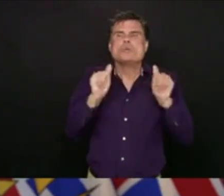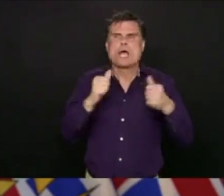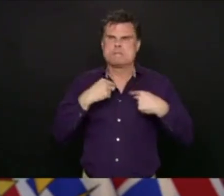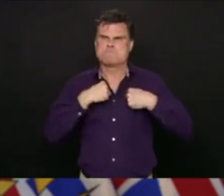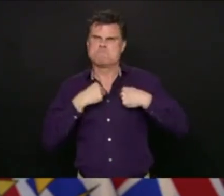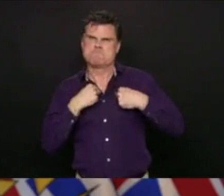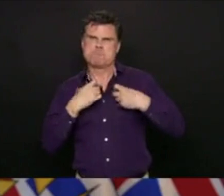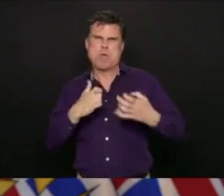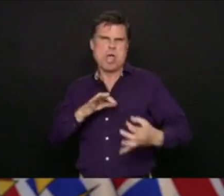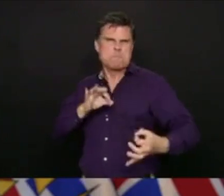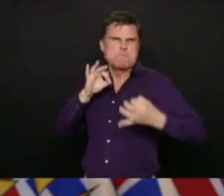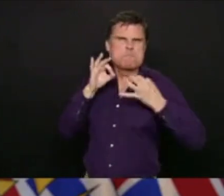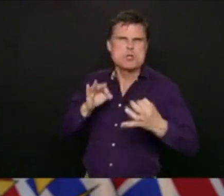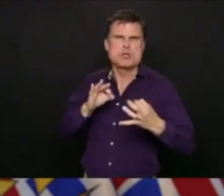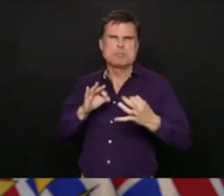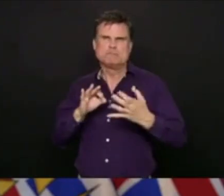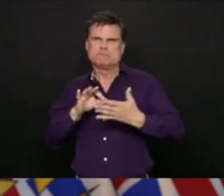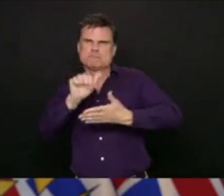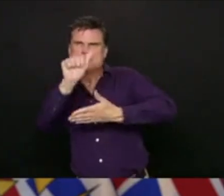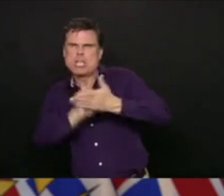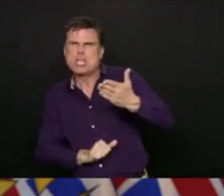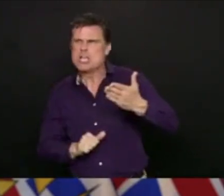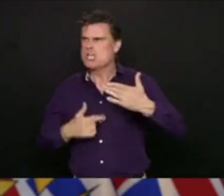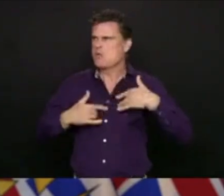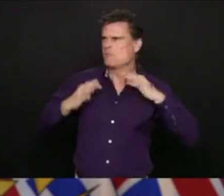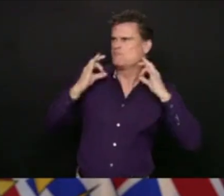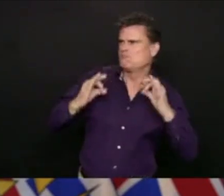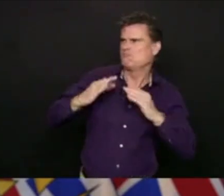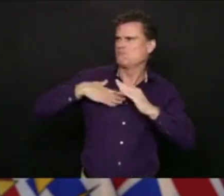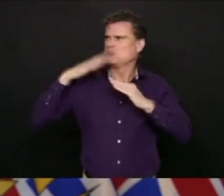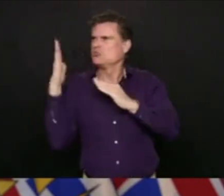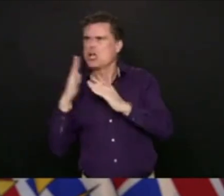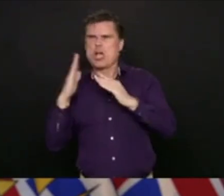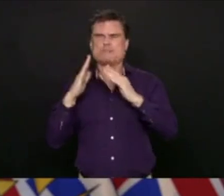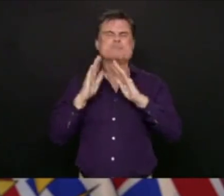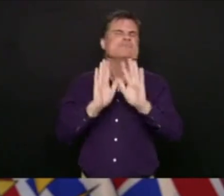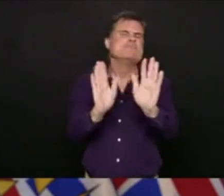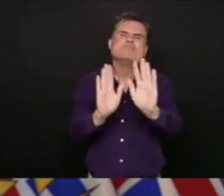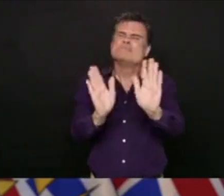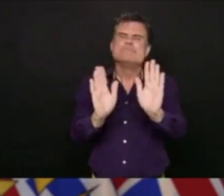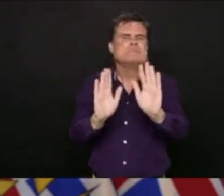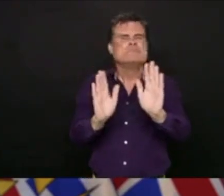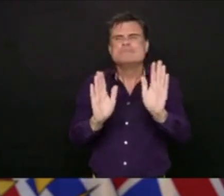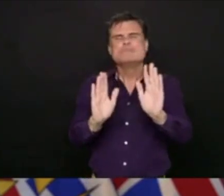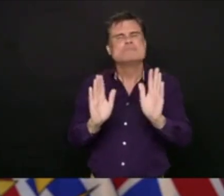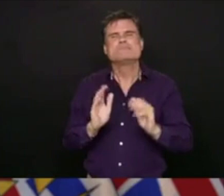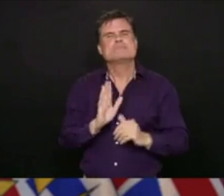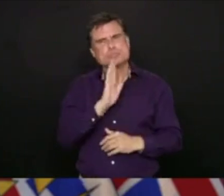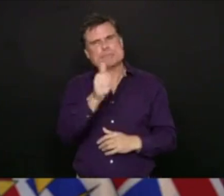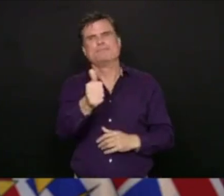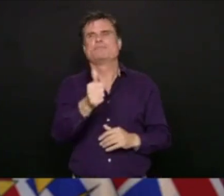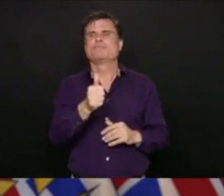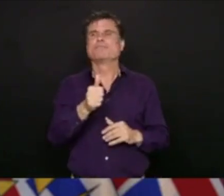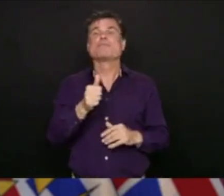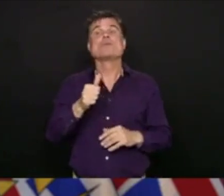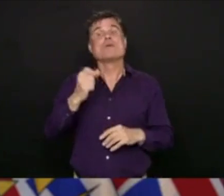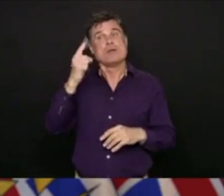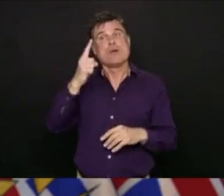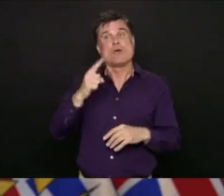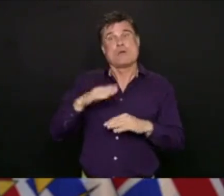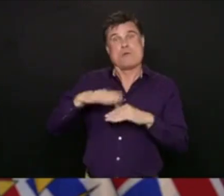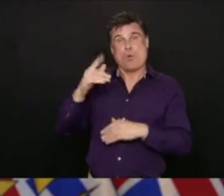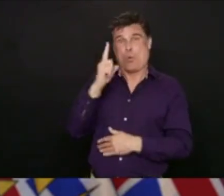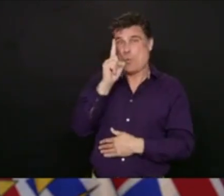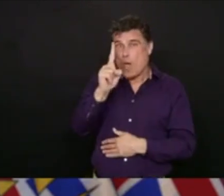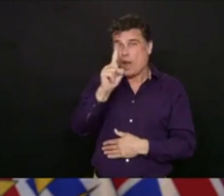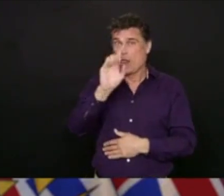together, and we know that there's over 1 billion children around the world that are not in school right now. But that doesn't mean